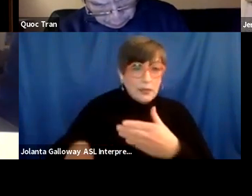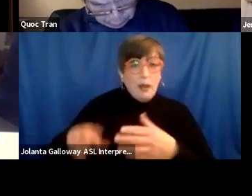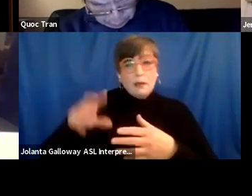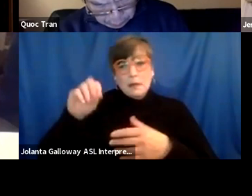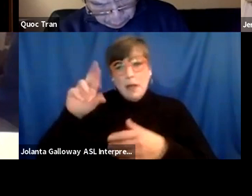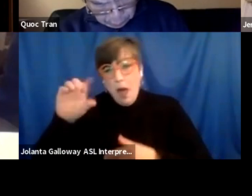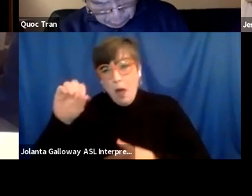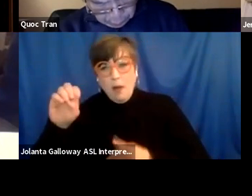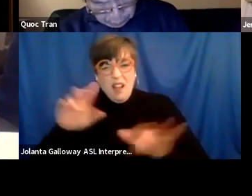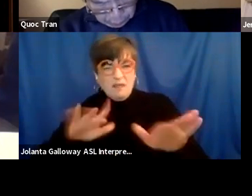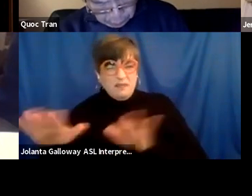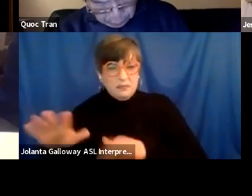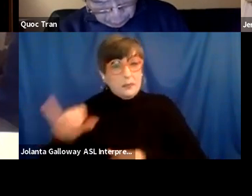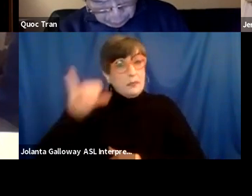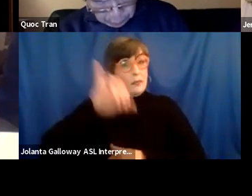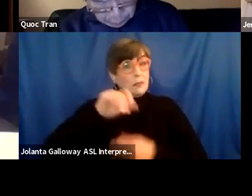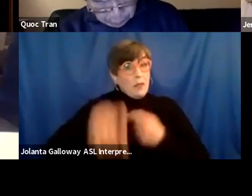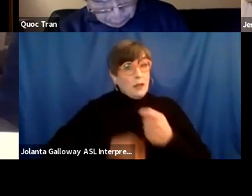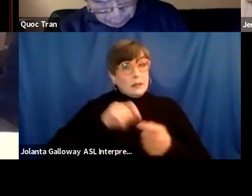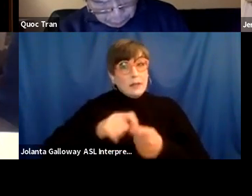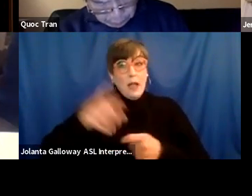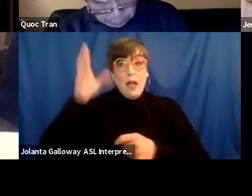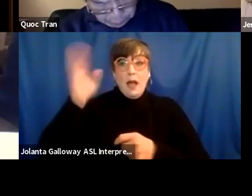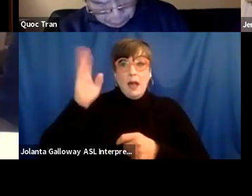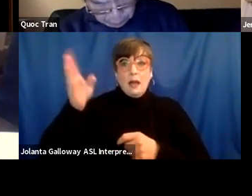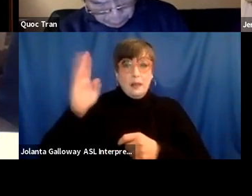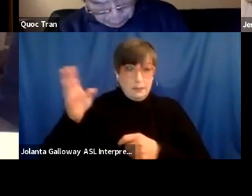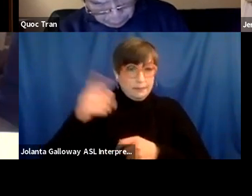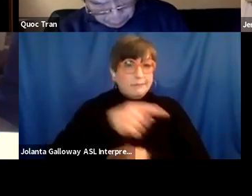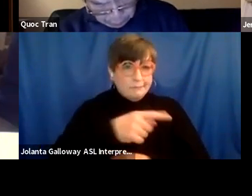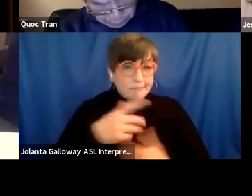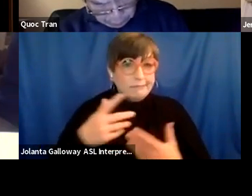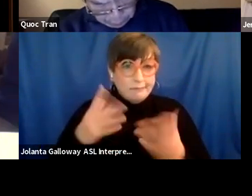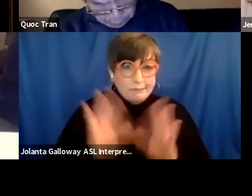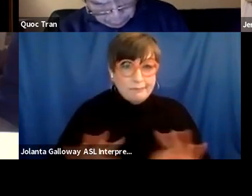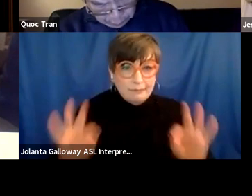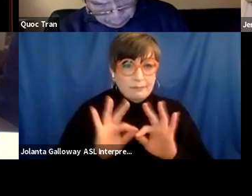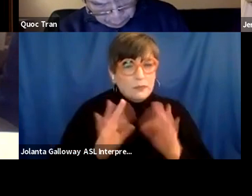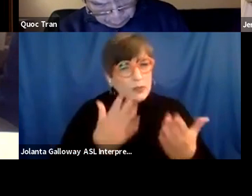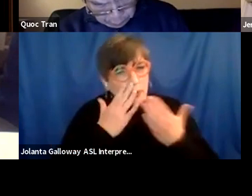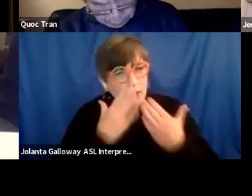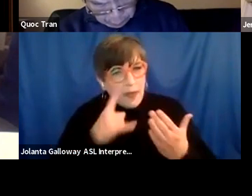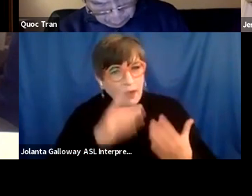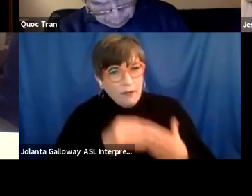type of presentations that I find most valuable. So thank you very much for leading the way on this.